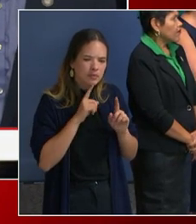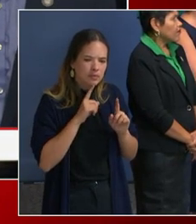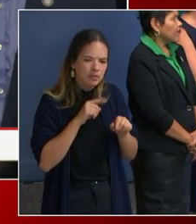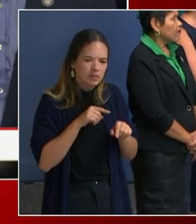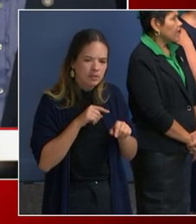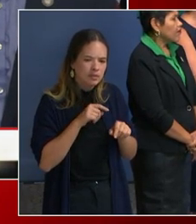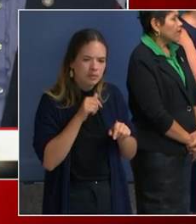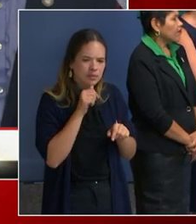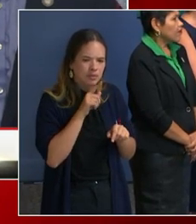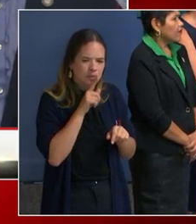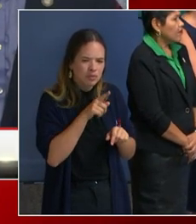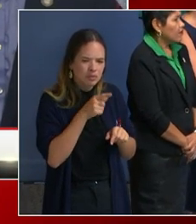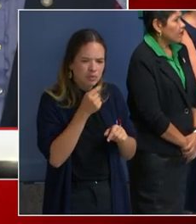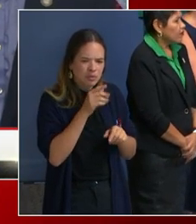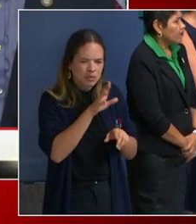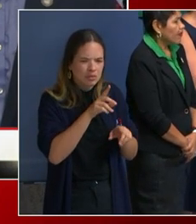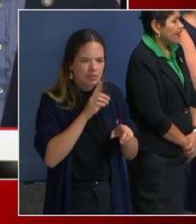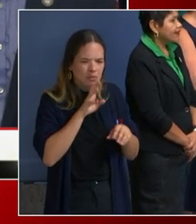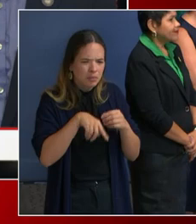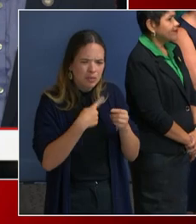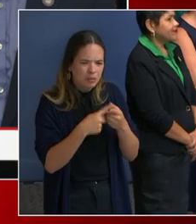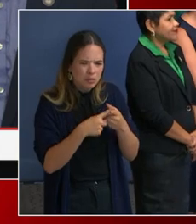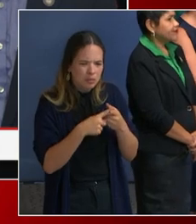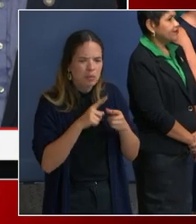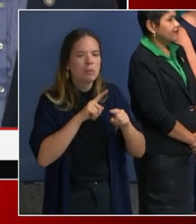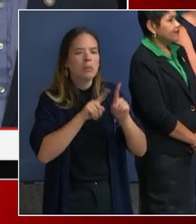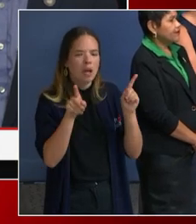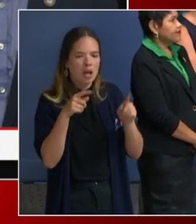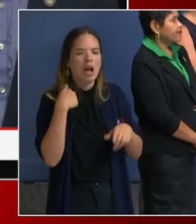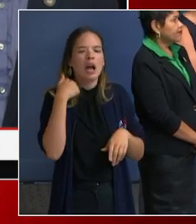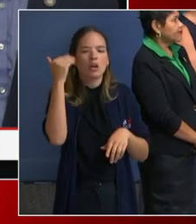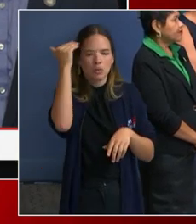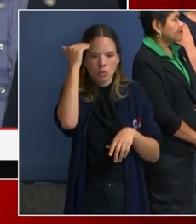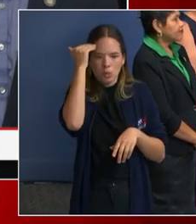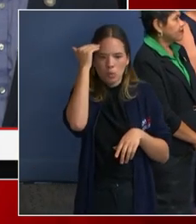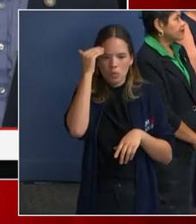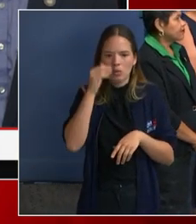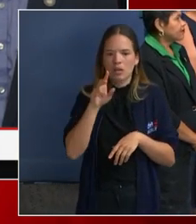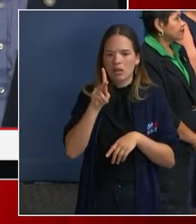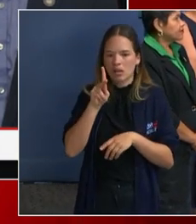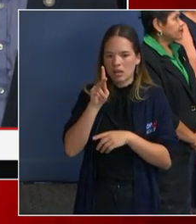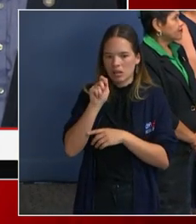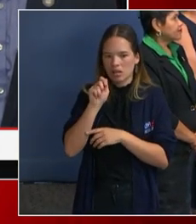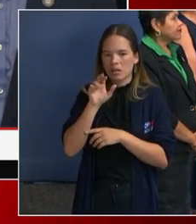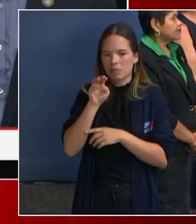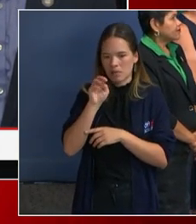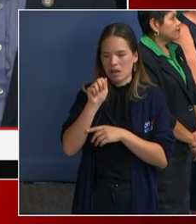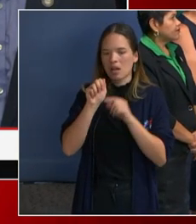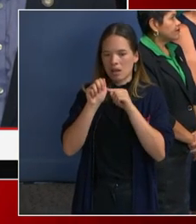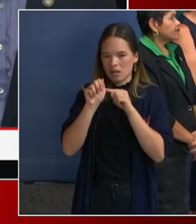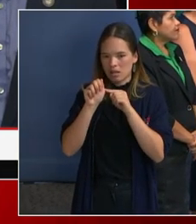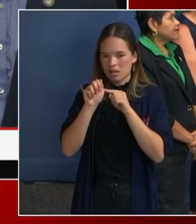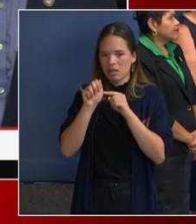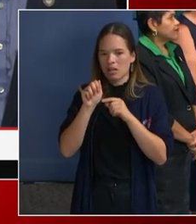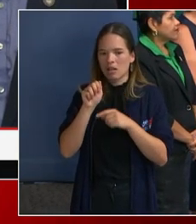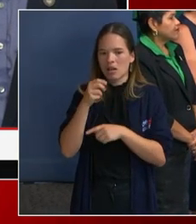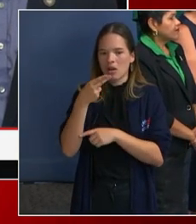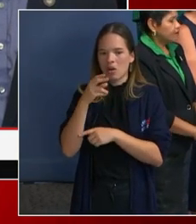you are referring to, but I do know that Karima Holmes brings a level of experience that's